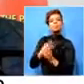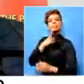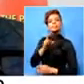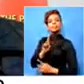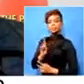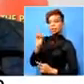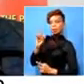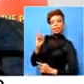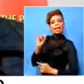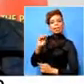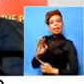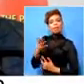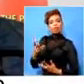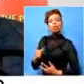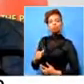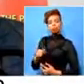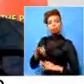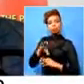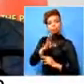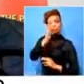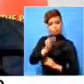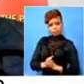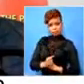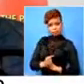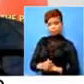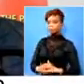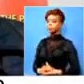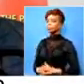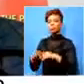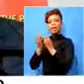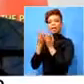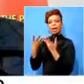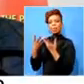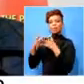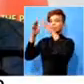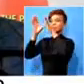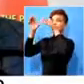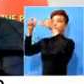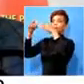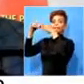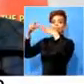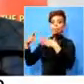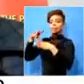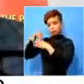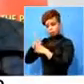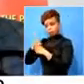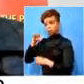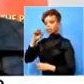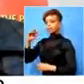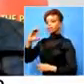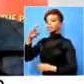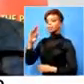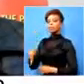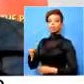Mashilo, how many members of cabinet are members of the SACP? Because this was a cabinet